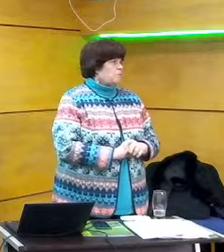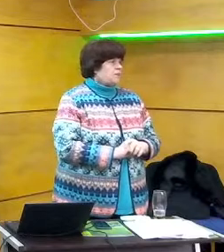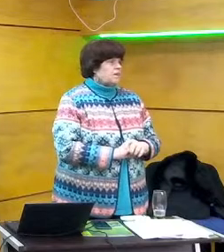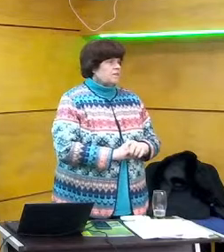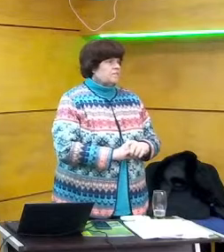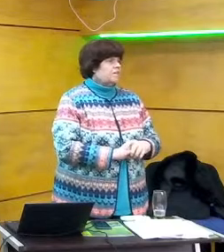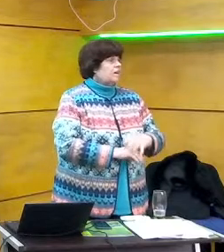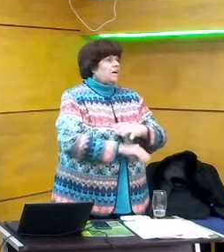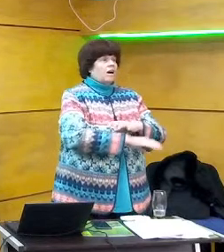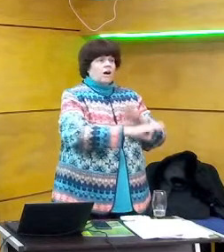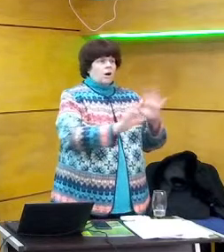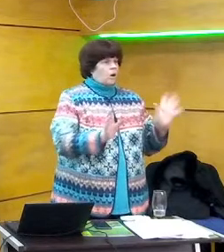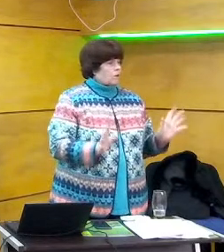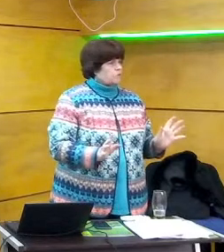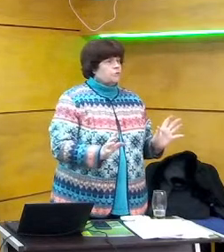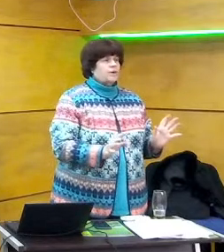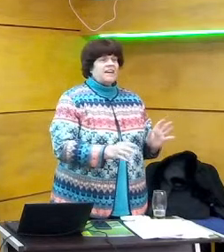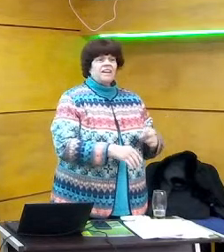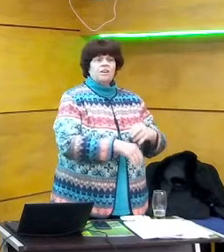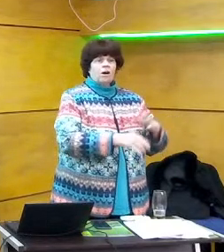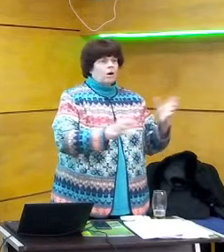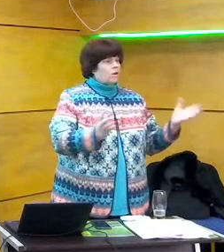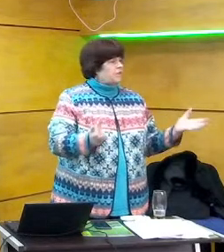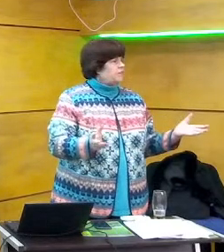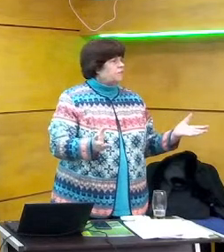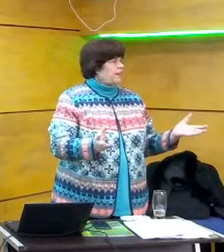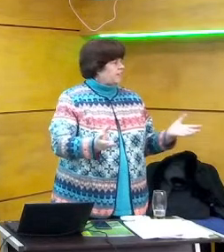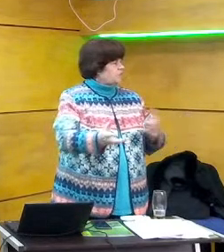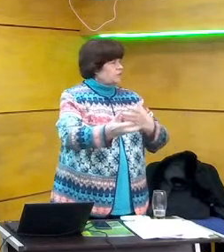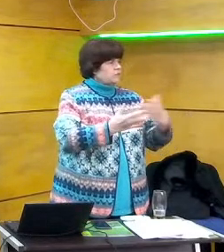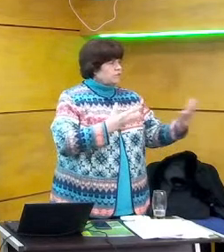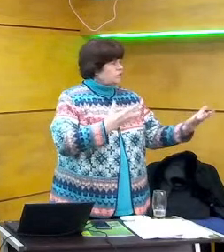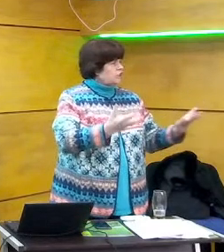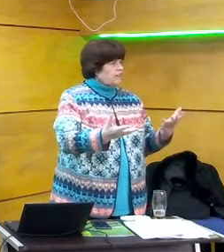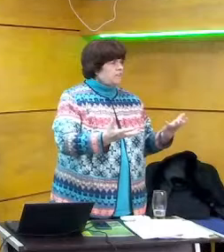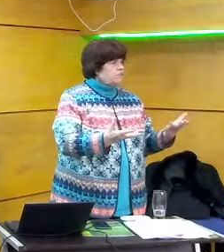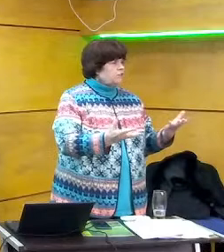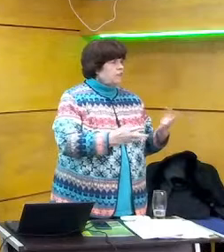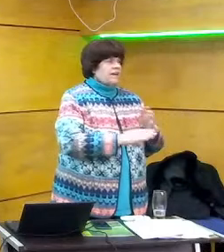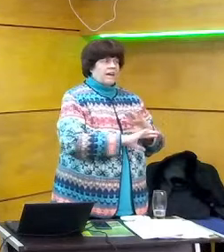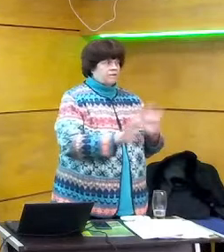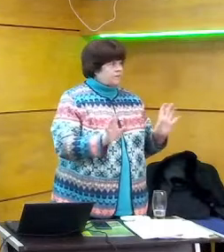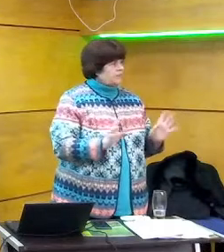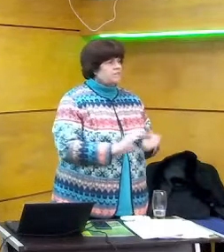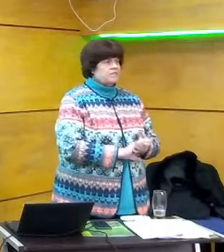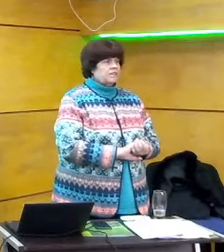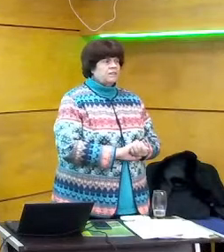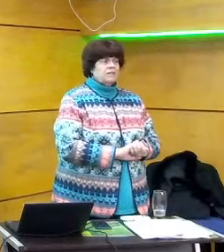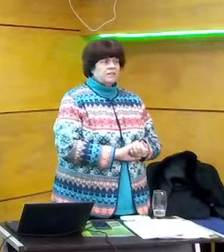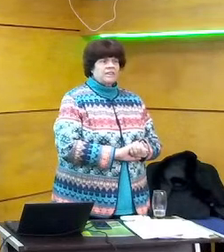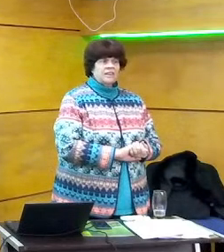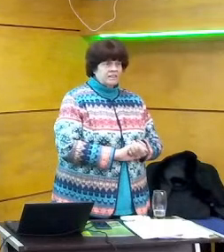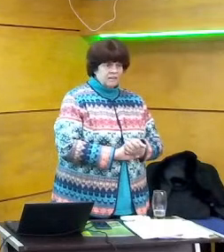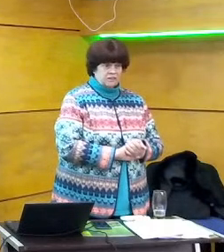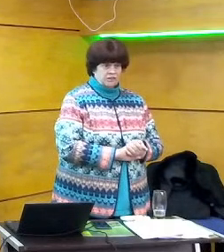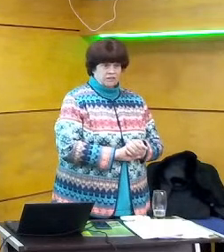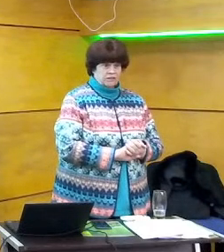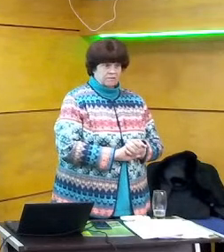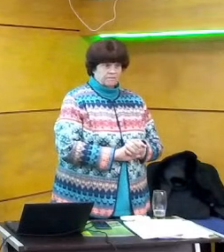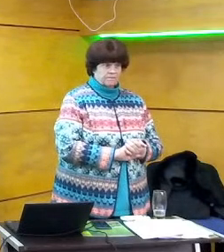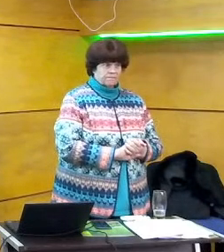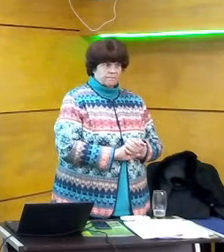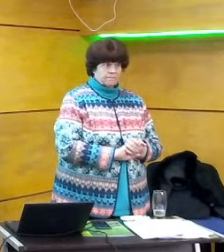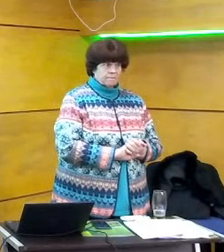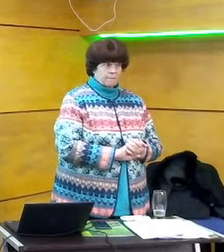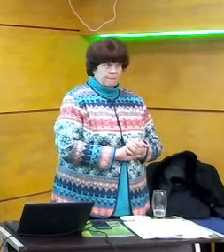to, because all the trade, all the international exchange, everything is done in English.